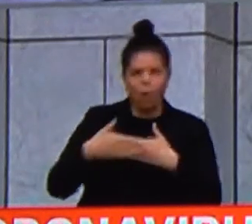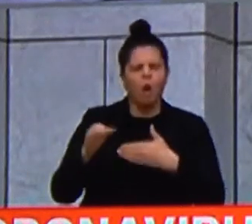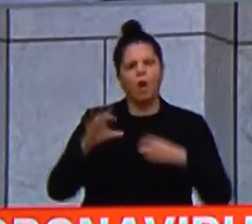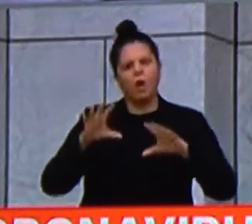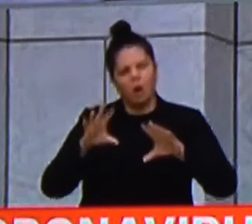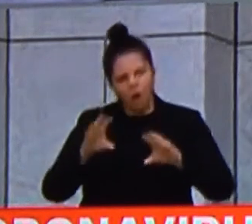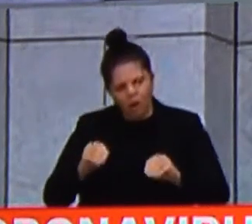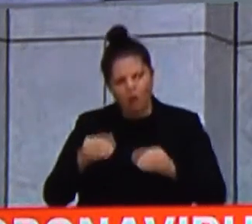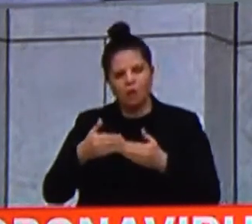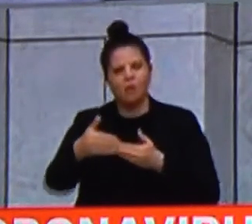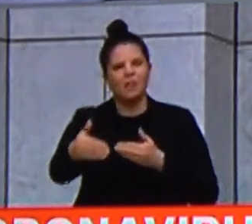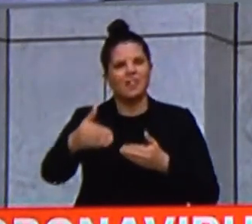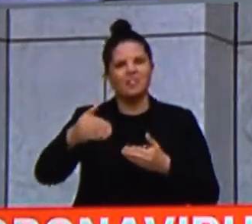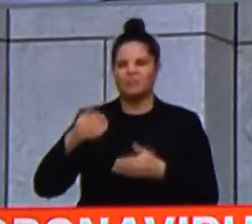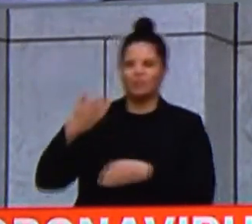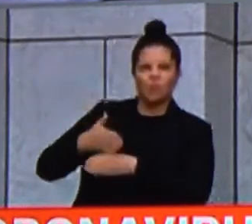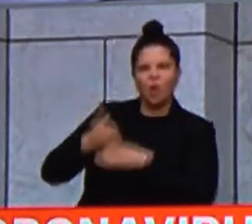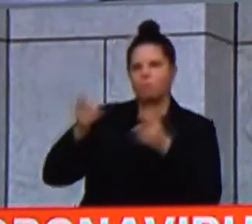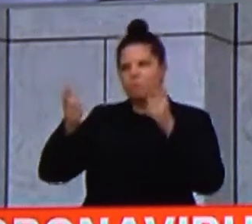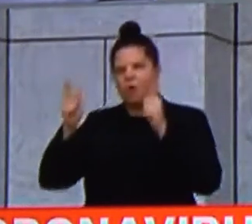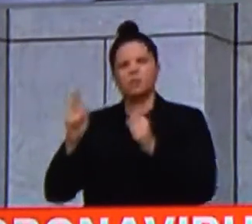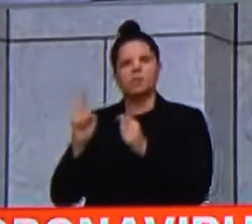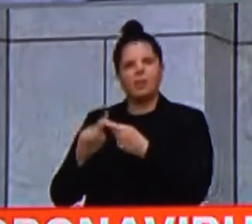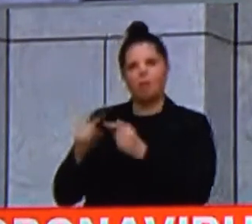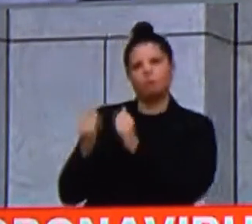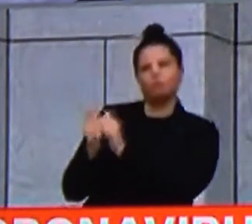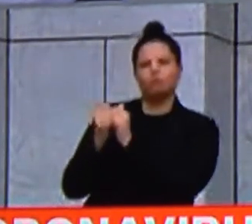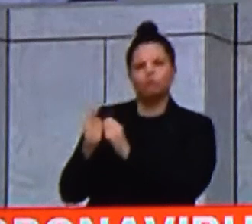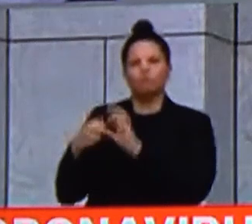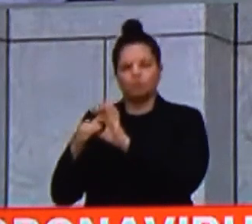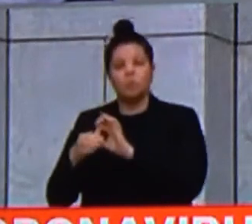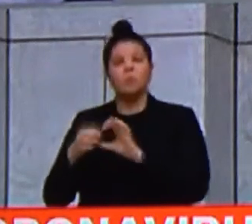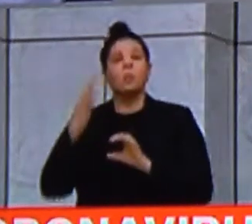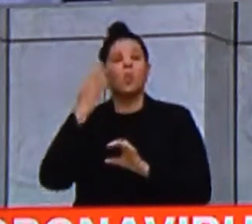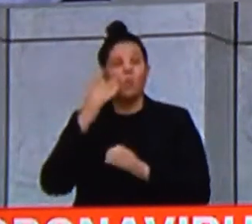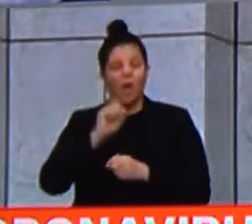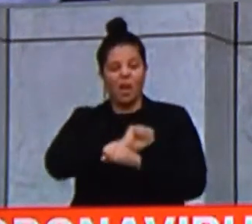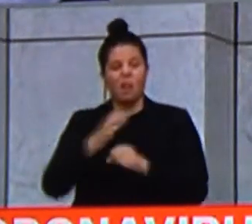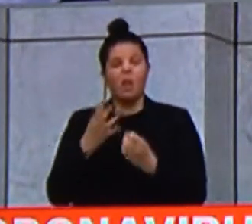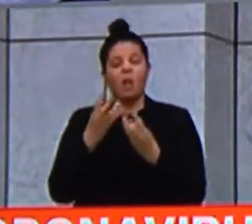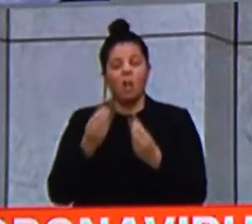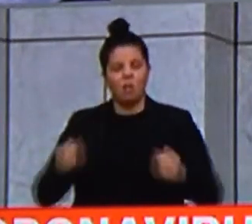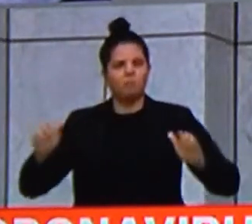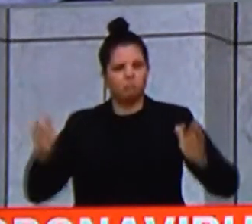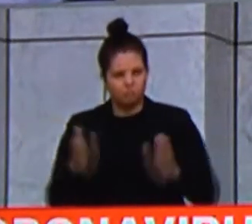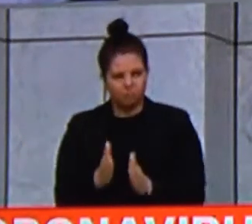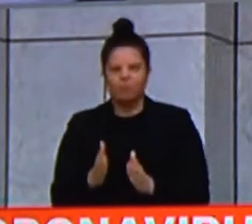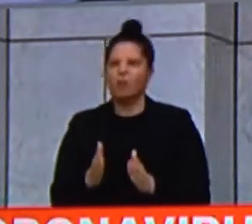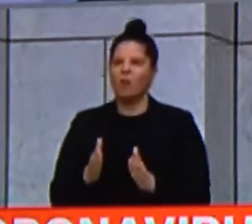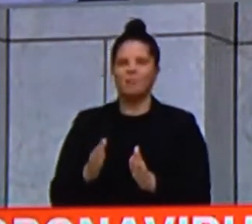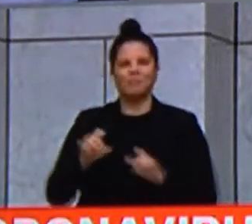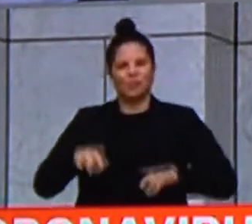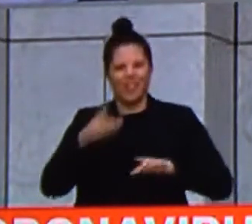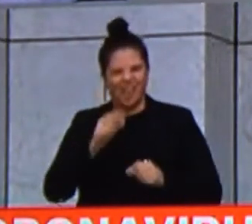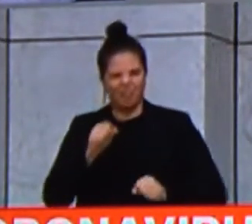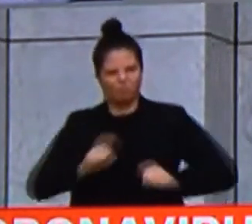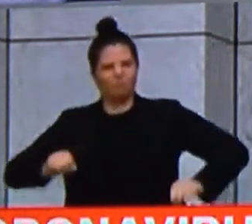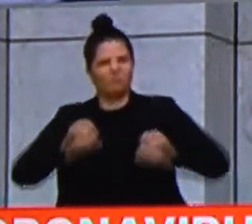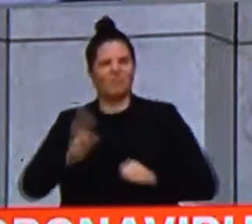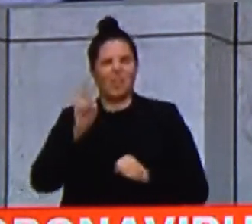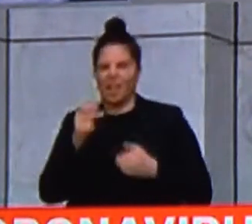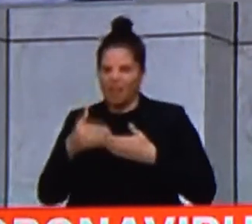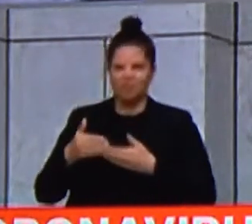The measures which have been put in place will ensure that the people of Australia continue to have access to high-quality